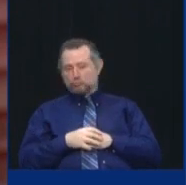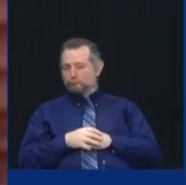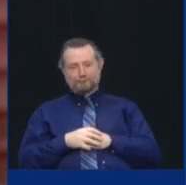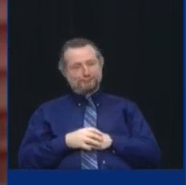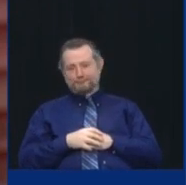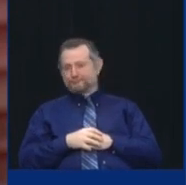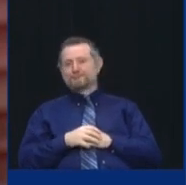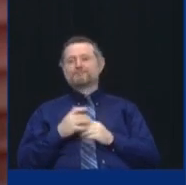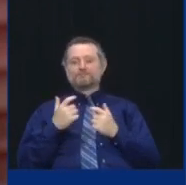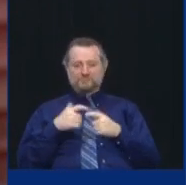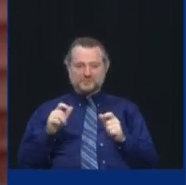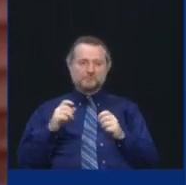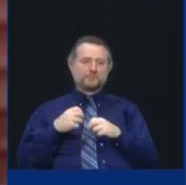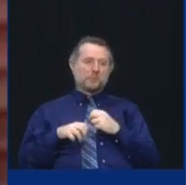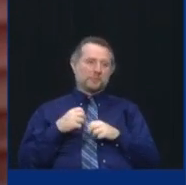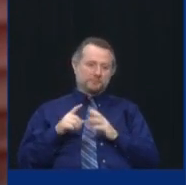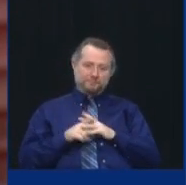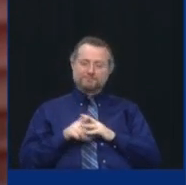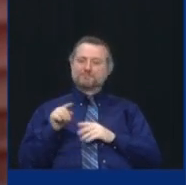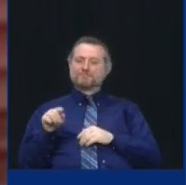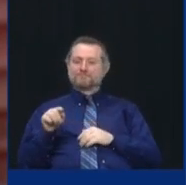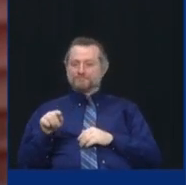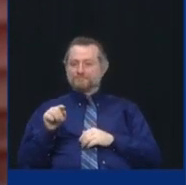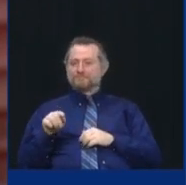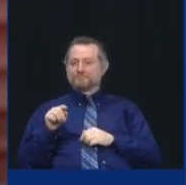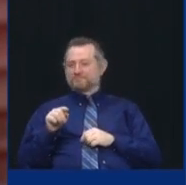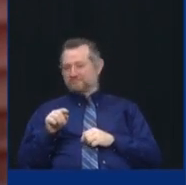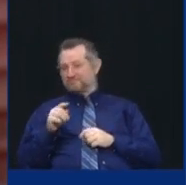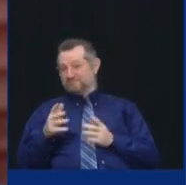major problem. How do you deny that?